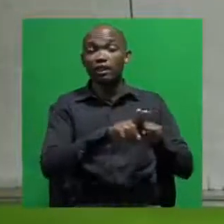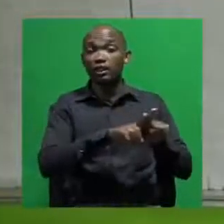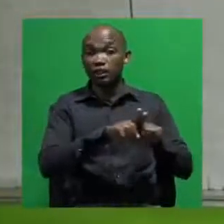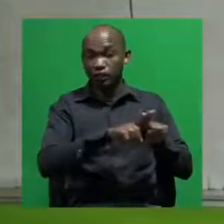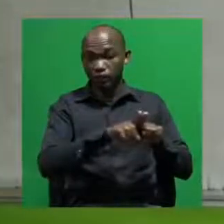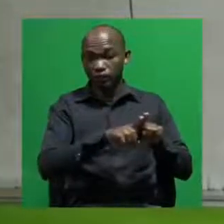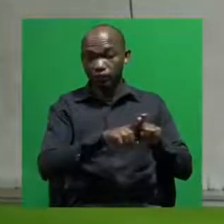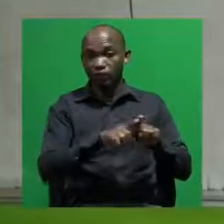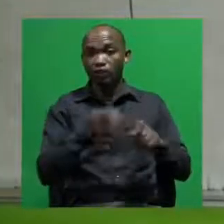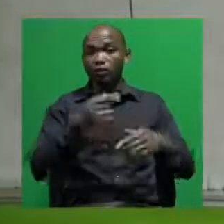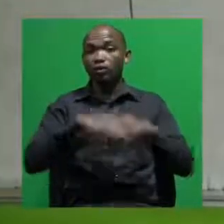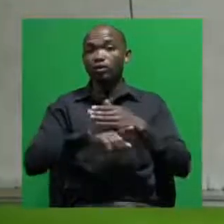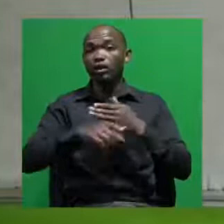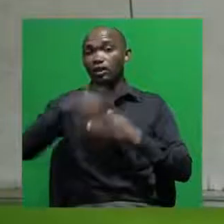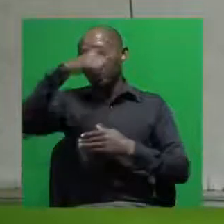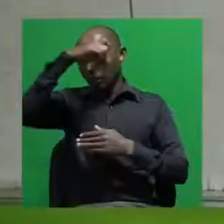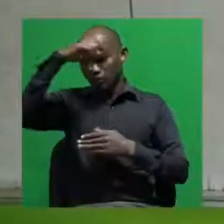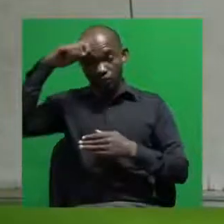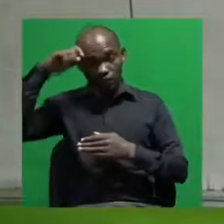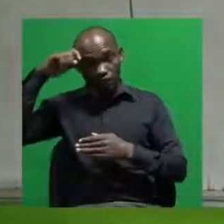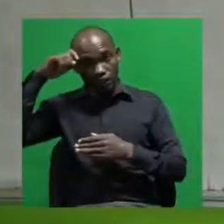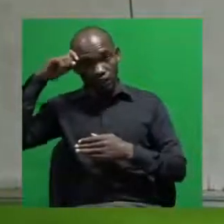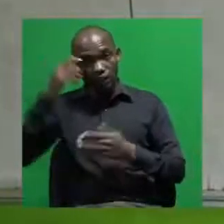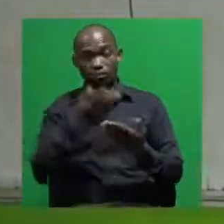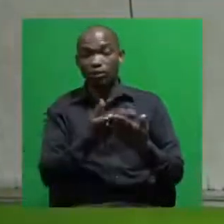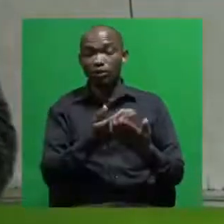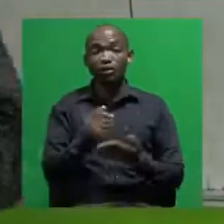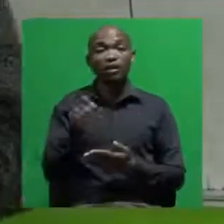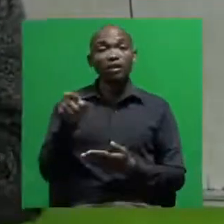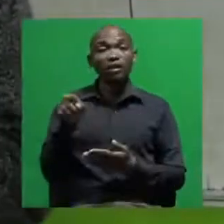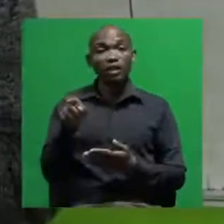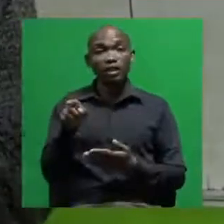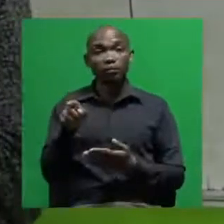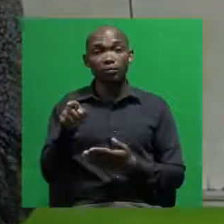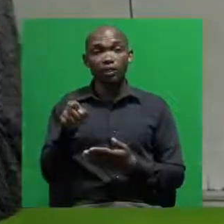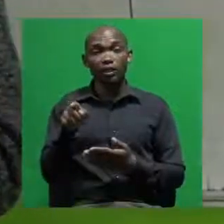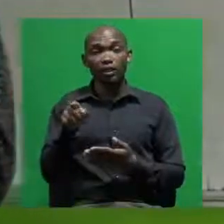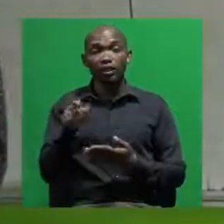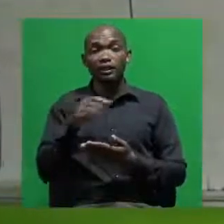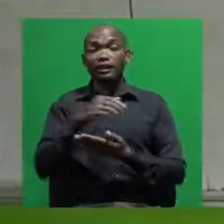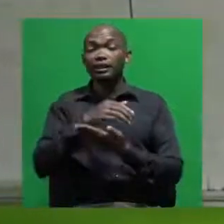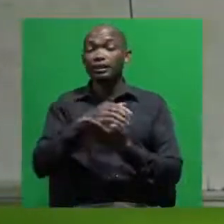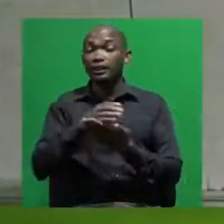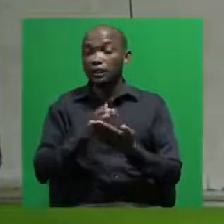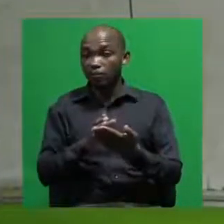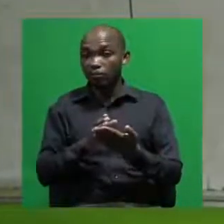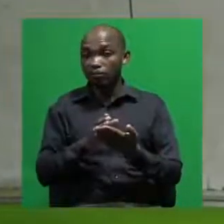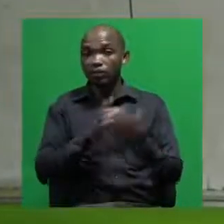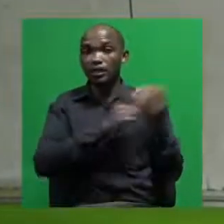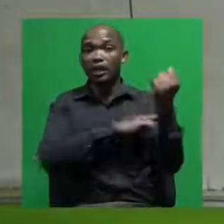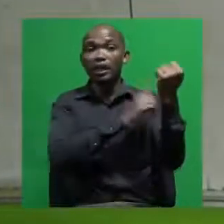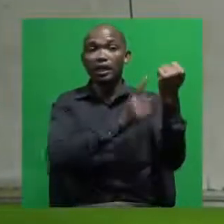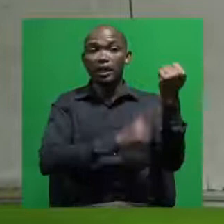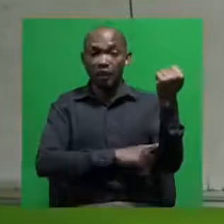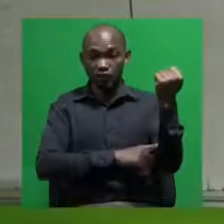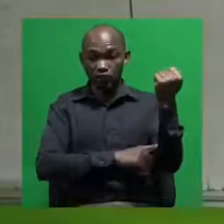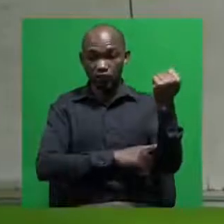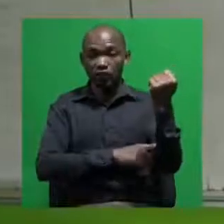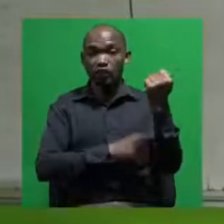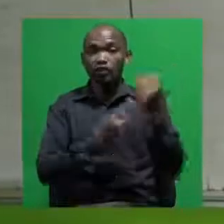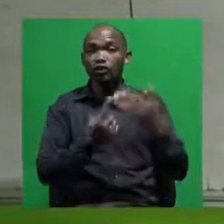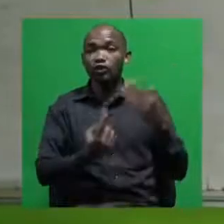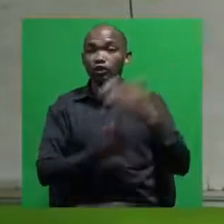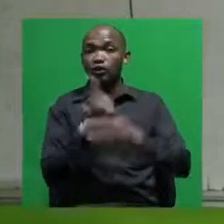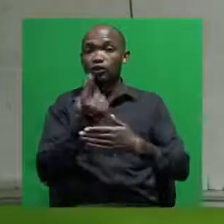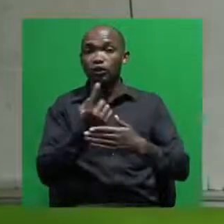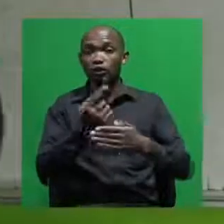is related to the temperature because there is some sort of energy that was due to the